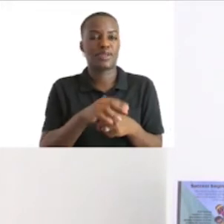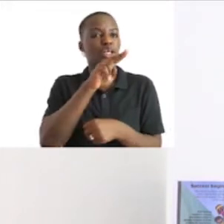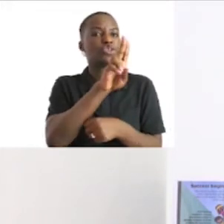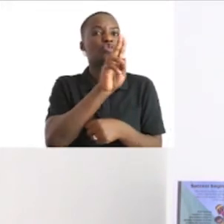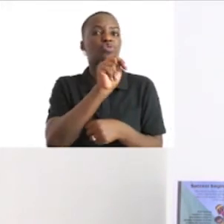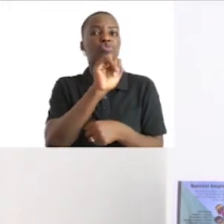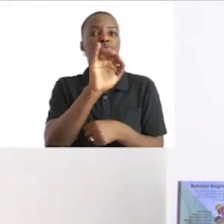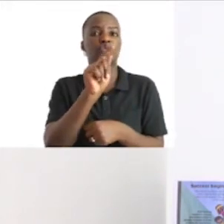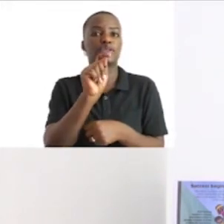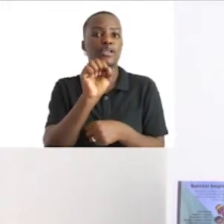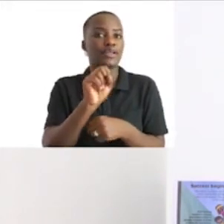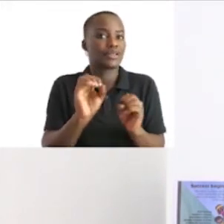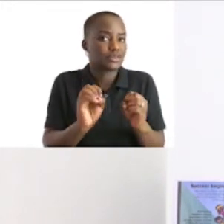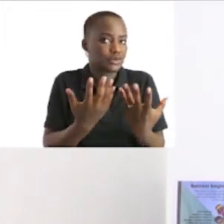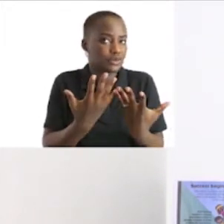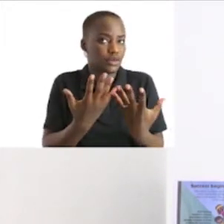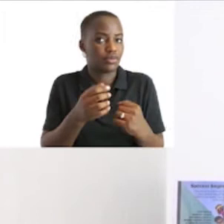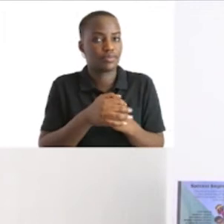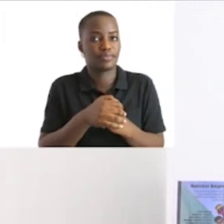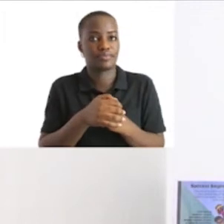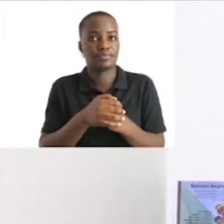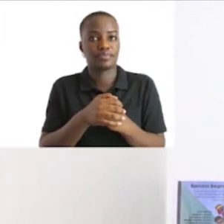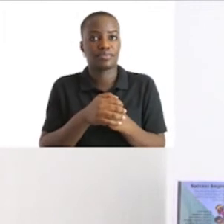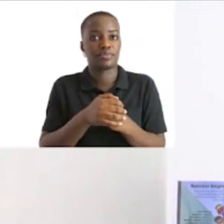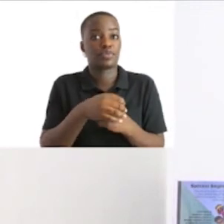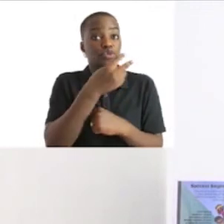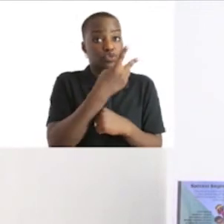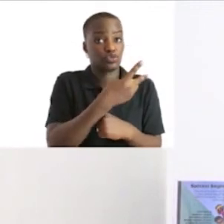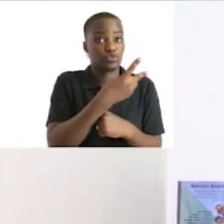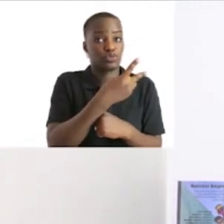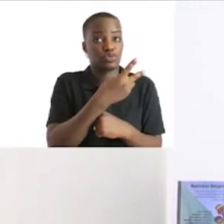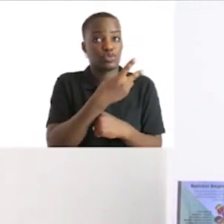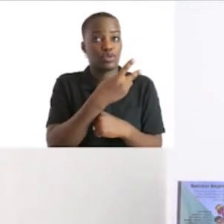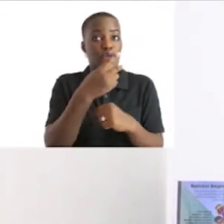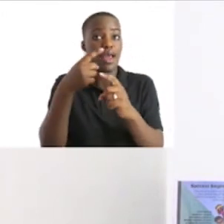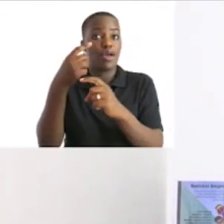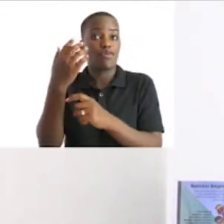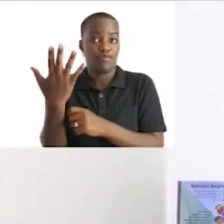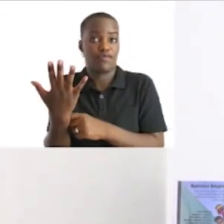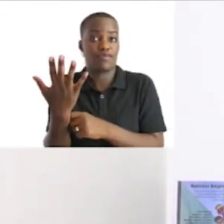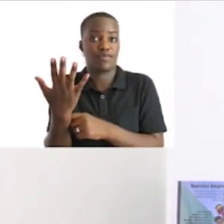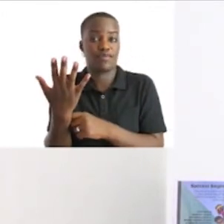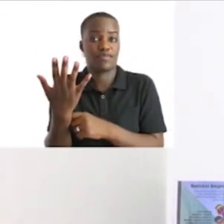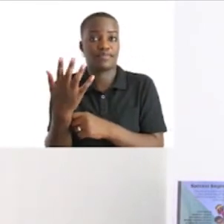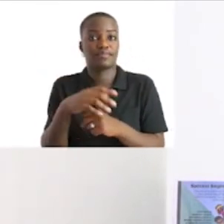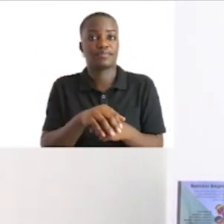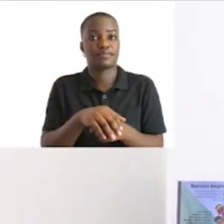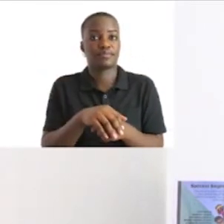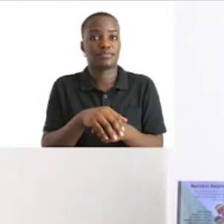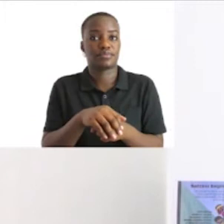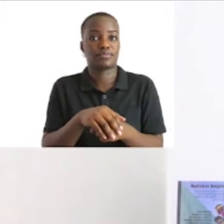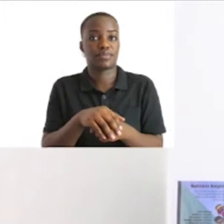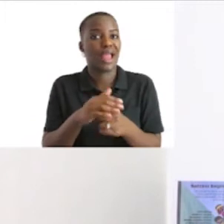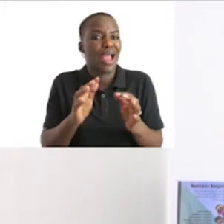then we are going to find the ones. We have 2 and 5. In